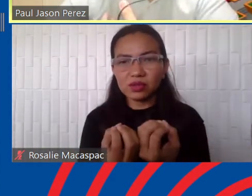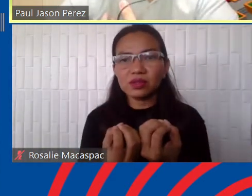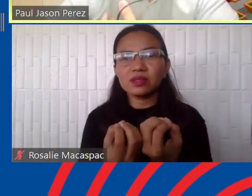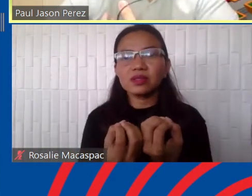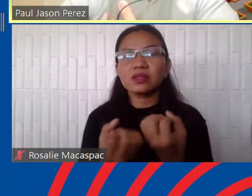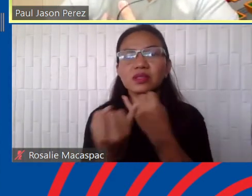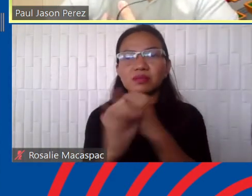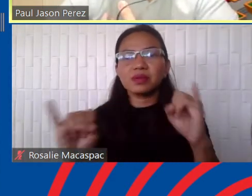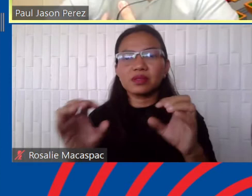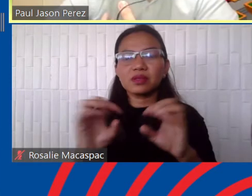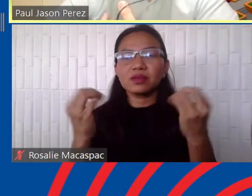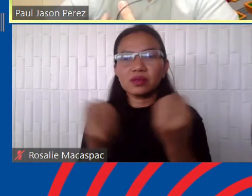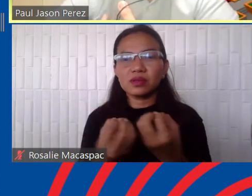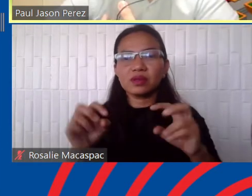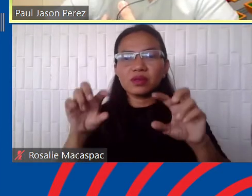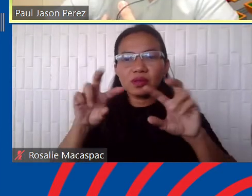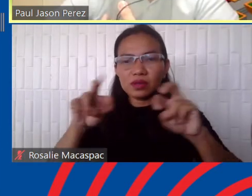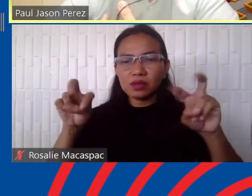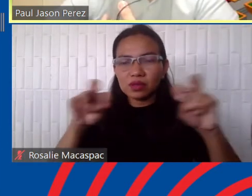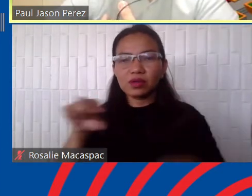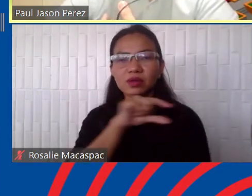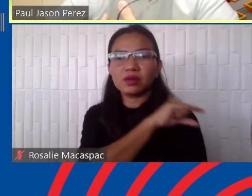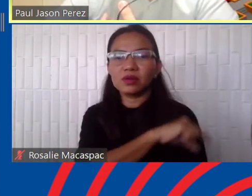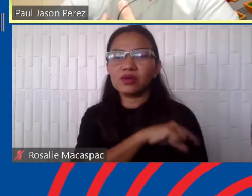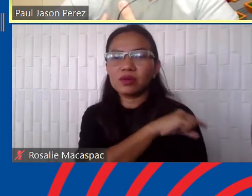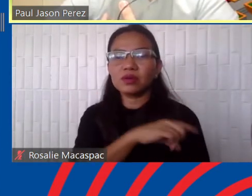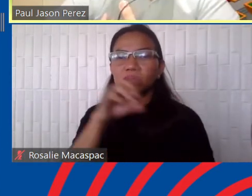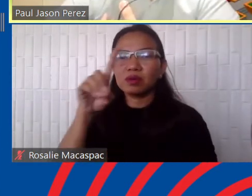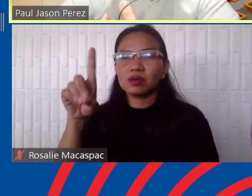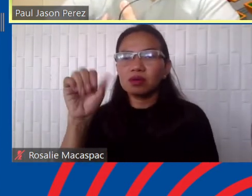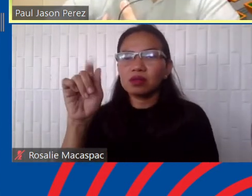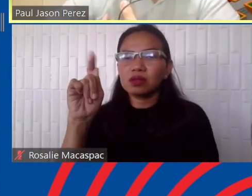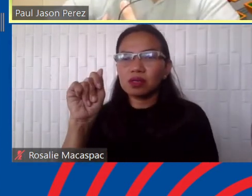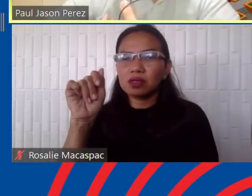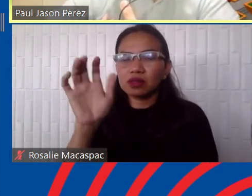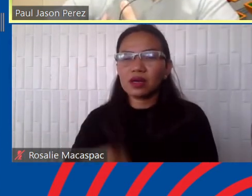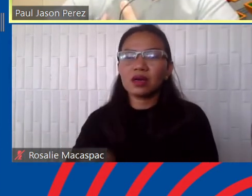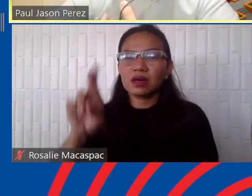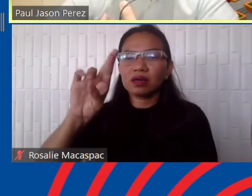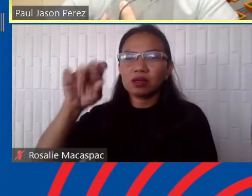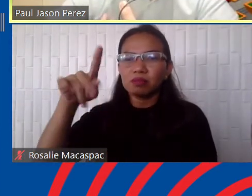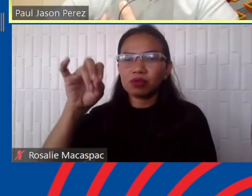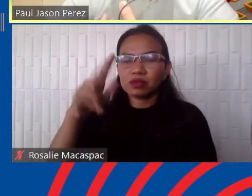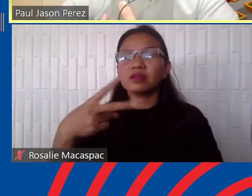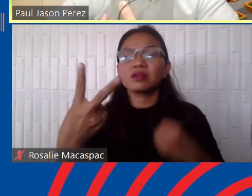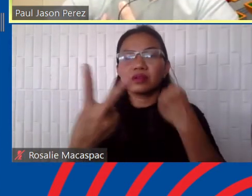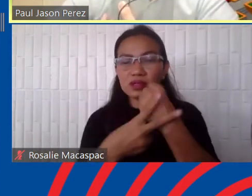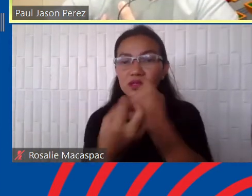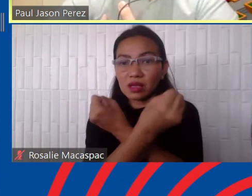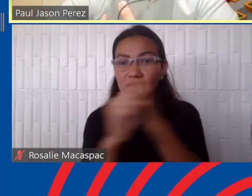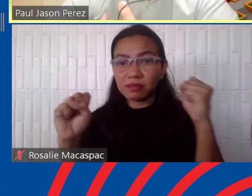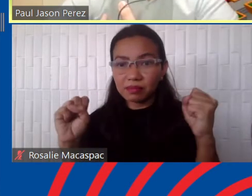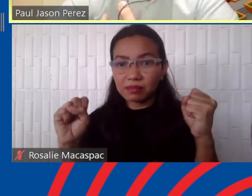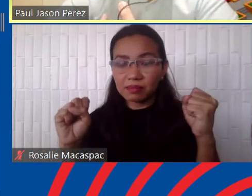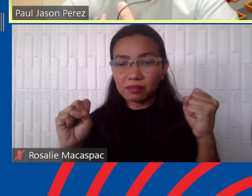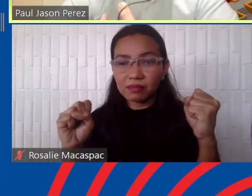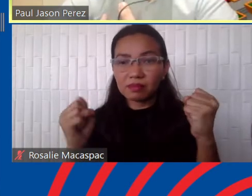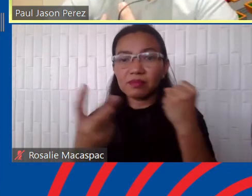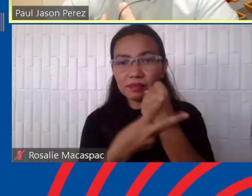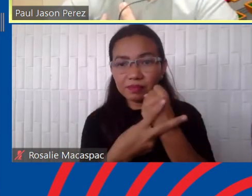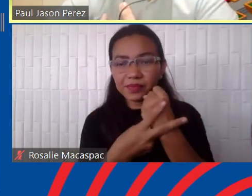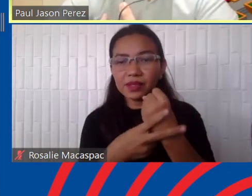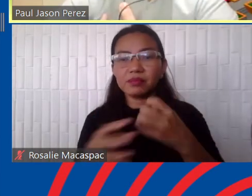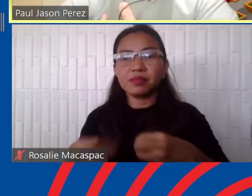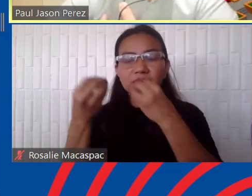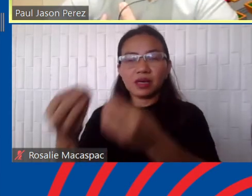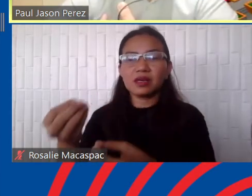looks at the qualities of the data repository. Is it secure? Does it provide citation?